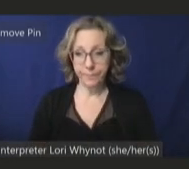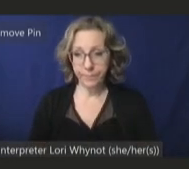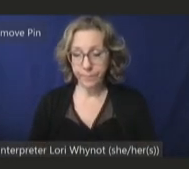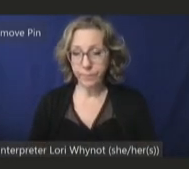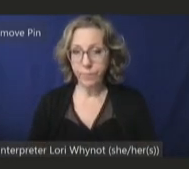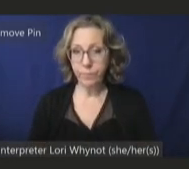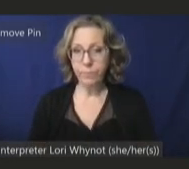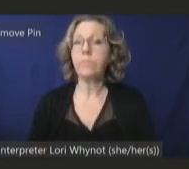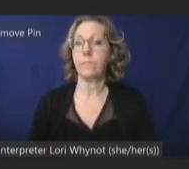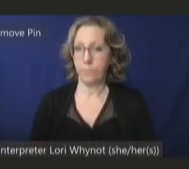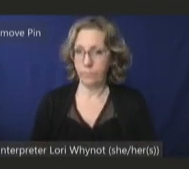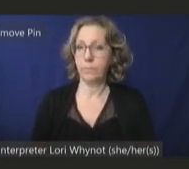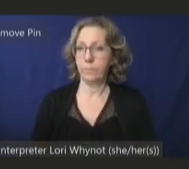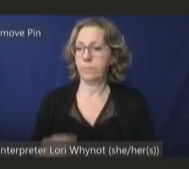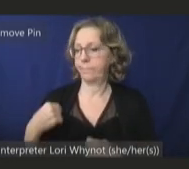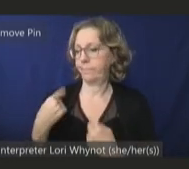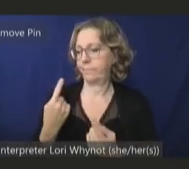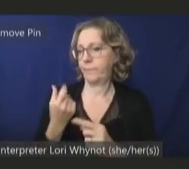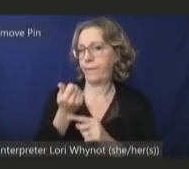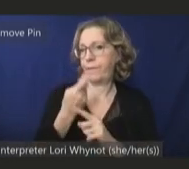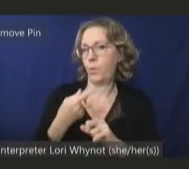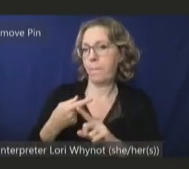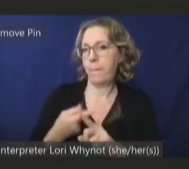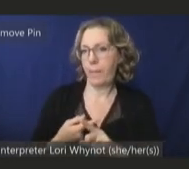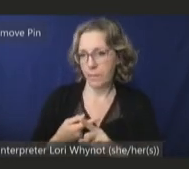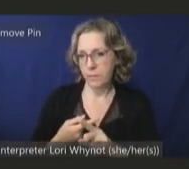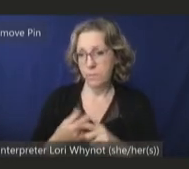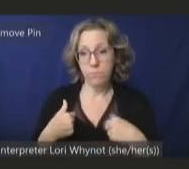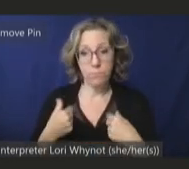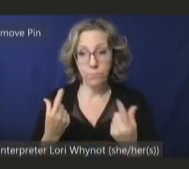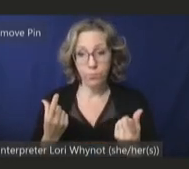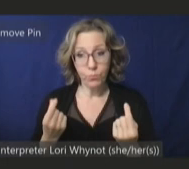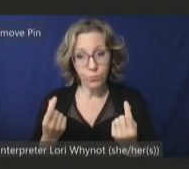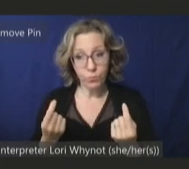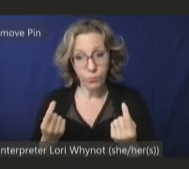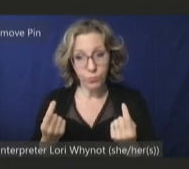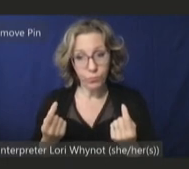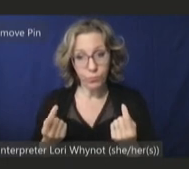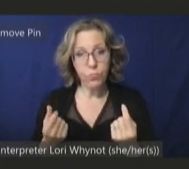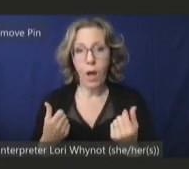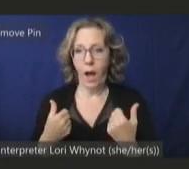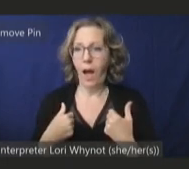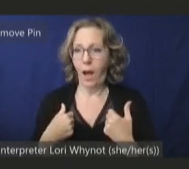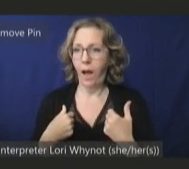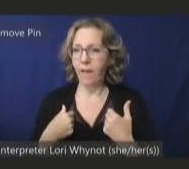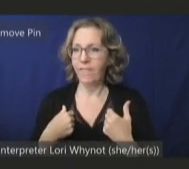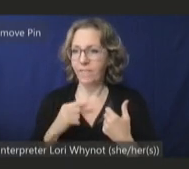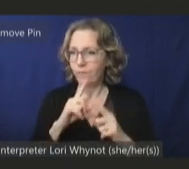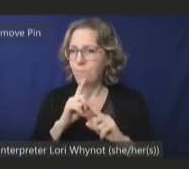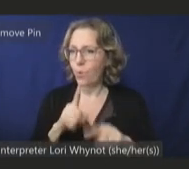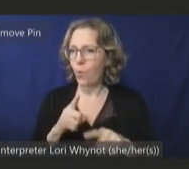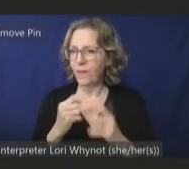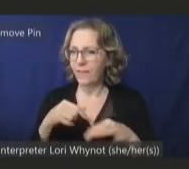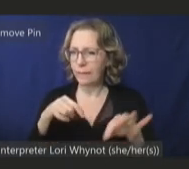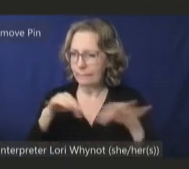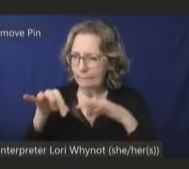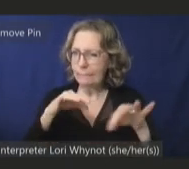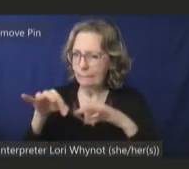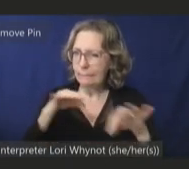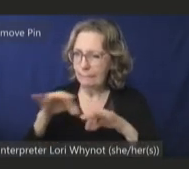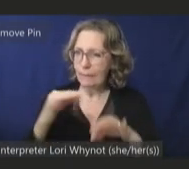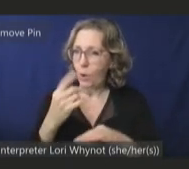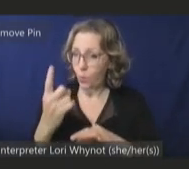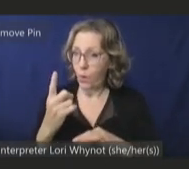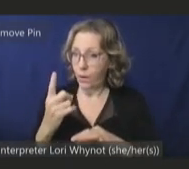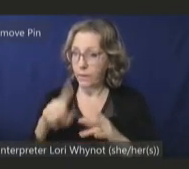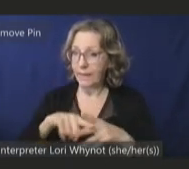So for the last few months, I've been doing kind of a deep dive in my report to tell you about one initiative that we're working on. So this